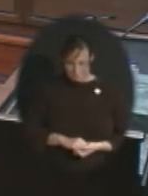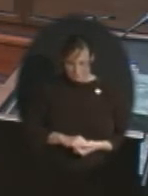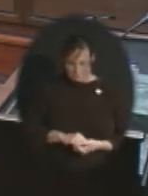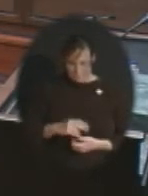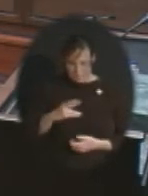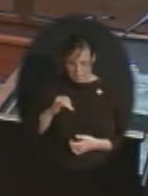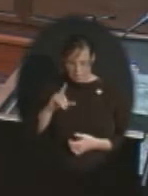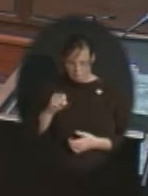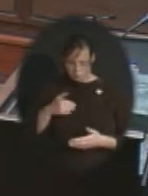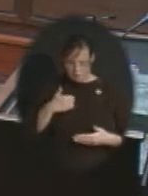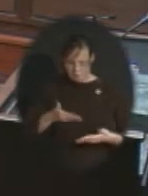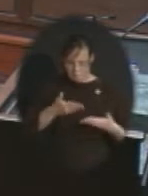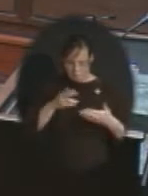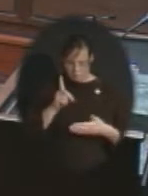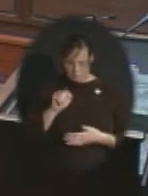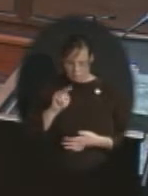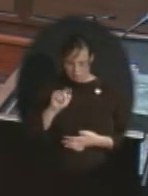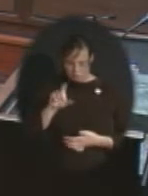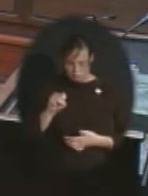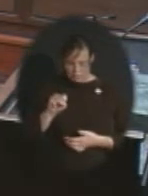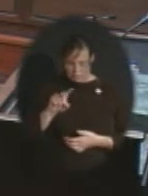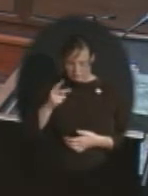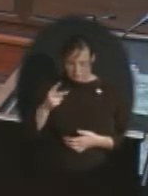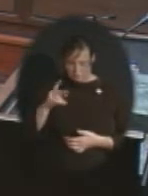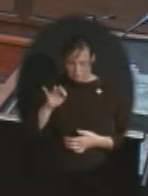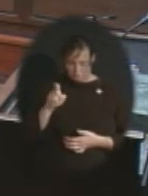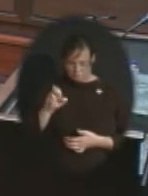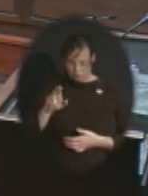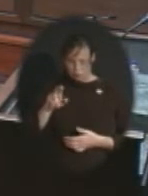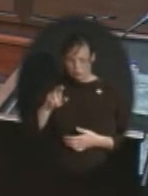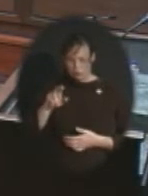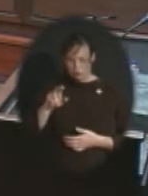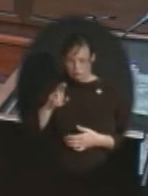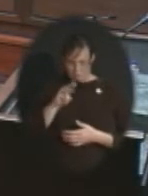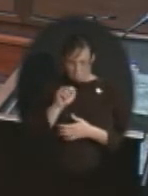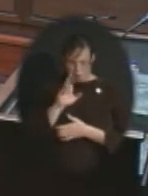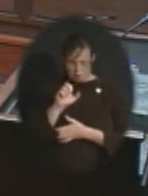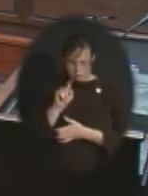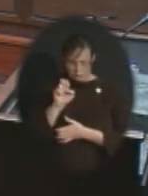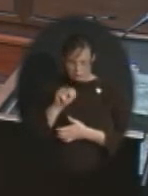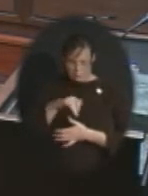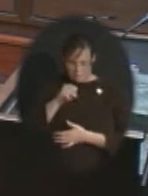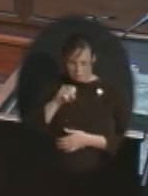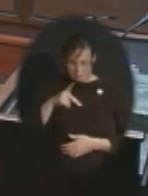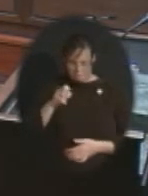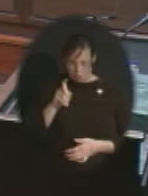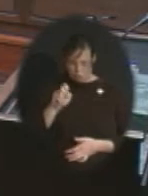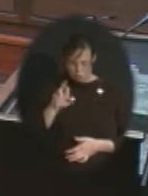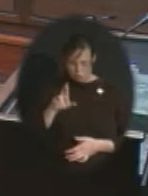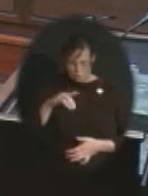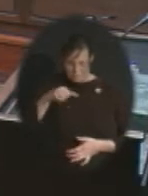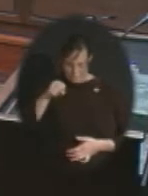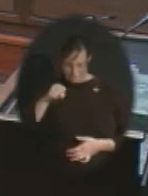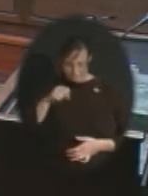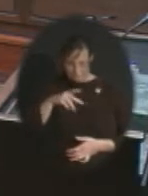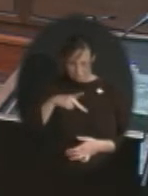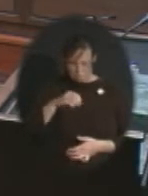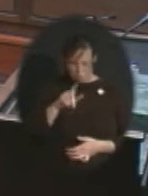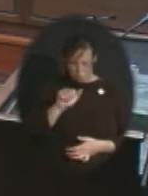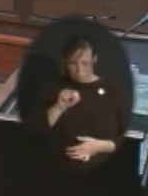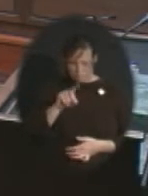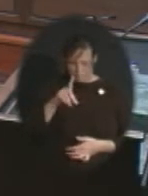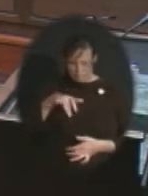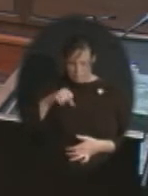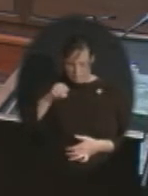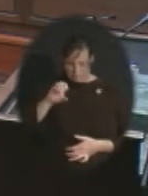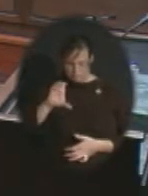Ms. Hibbs, we have a motion by Dr. Daniels and a second by Ms. Felter. Would you call the roll? Mrs. Martin? Yes. Mr. Parker? Yes. Mr. Poland?